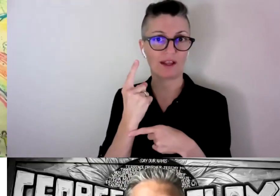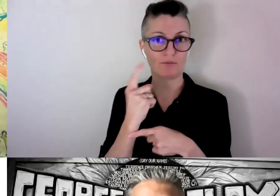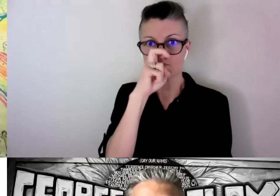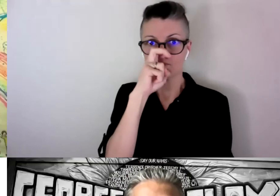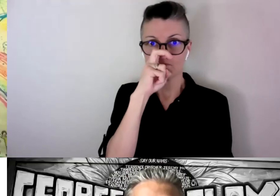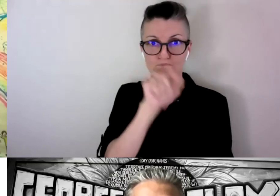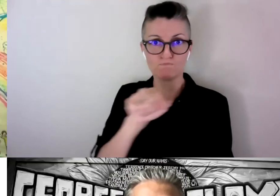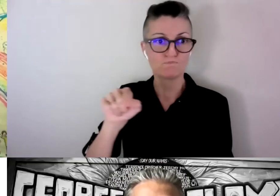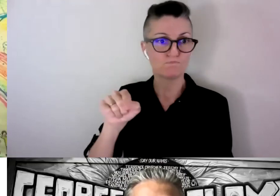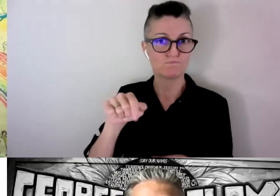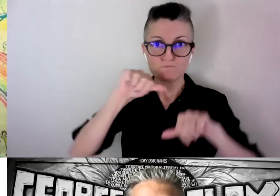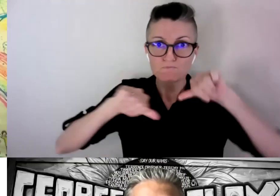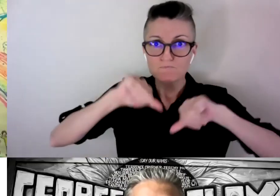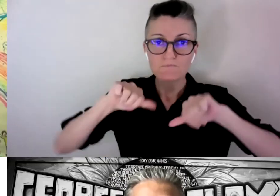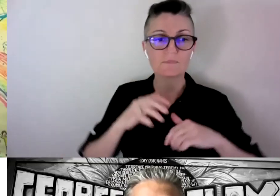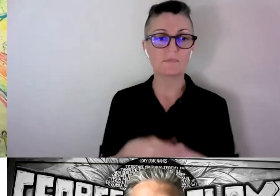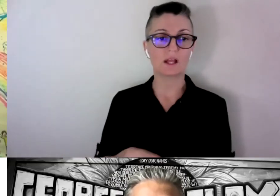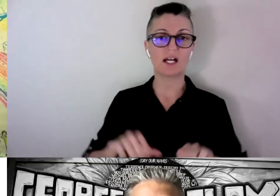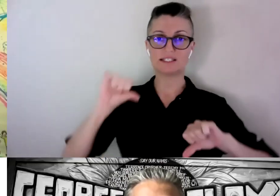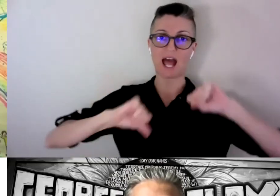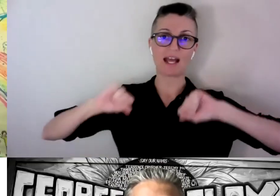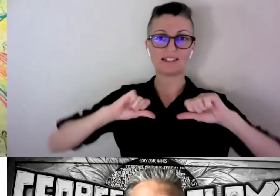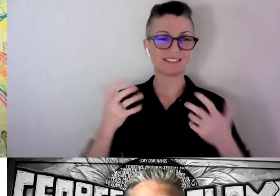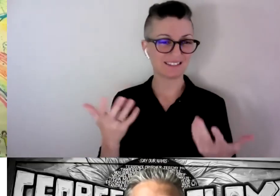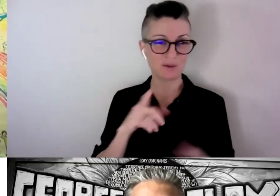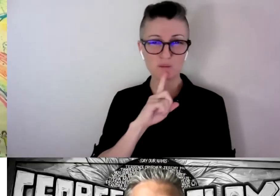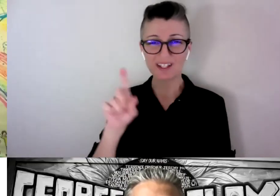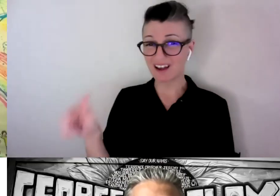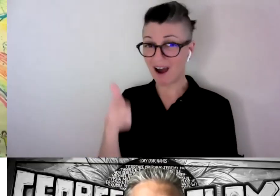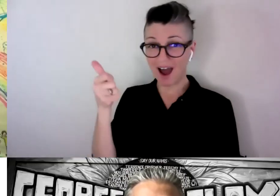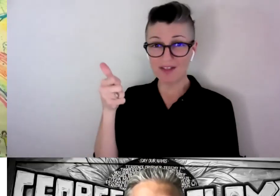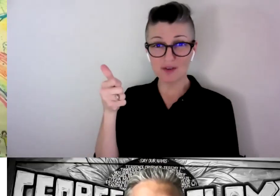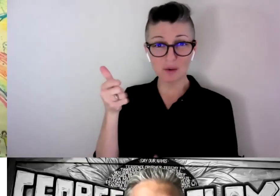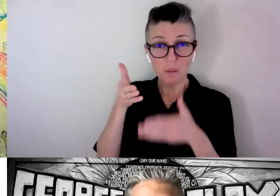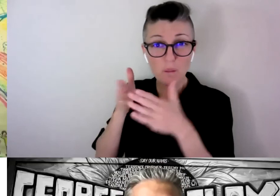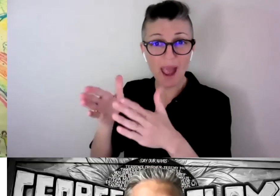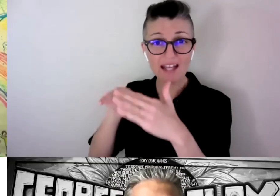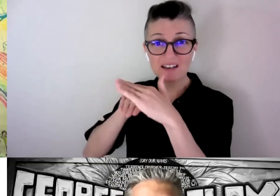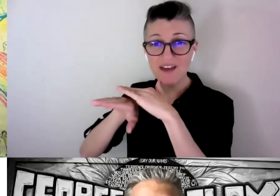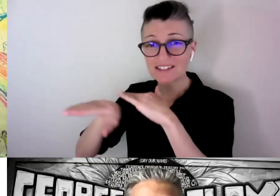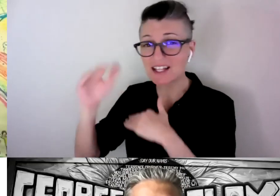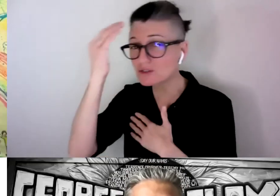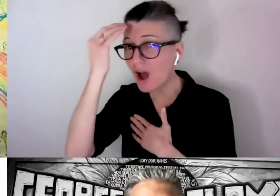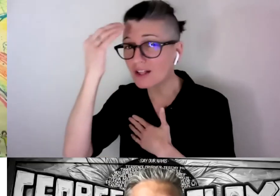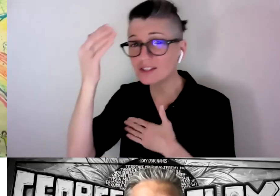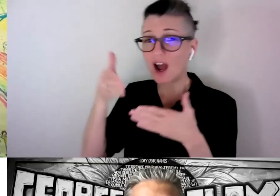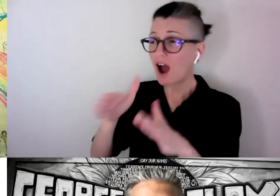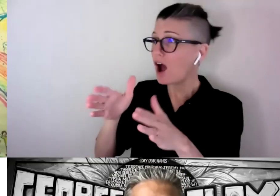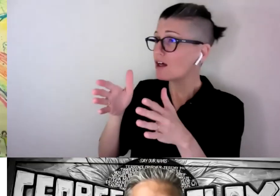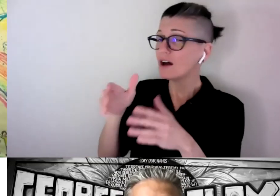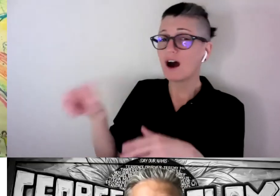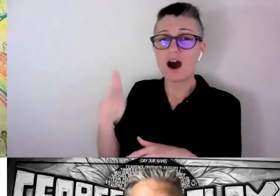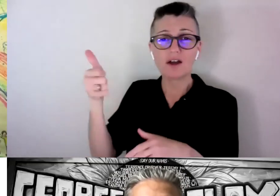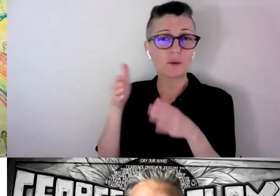And so then, other forms of knowing, other forms of collecting